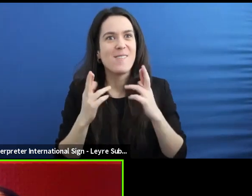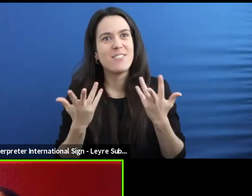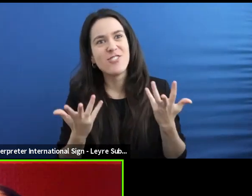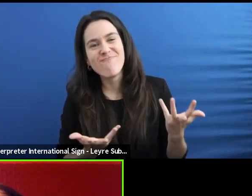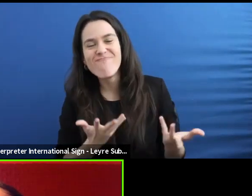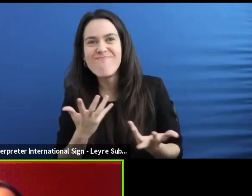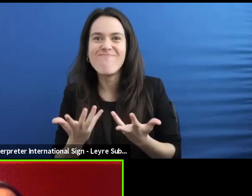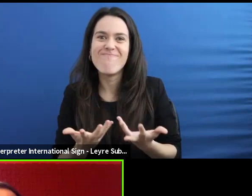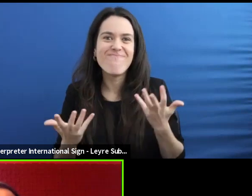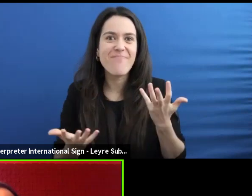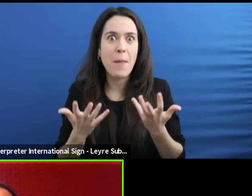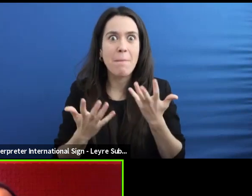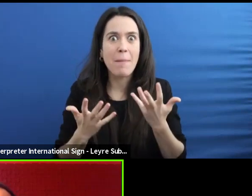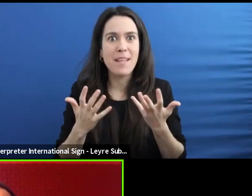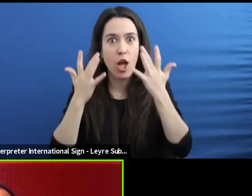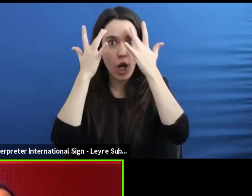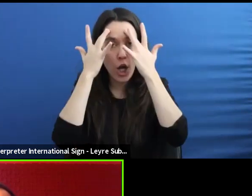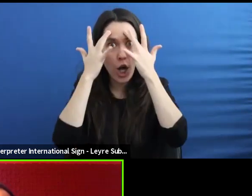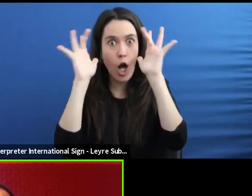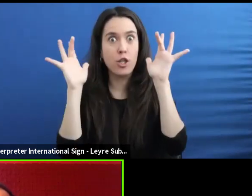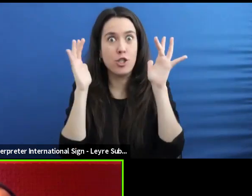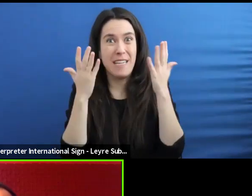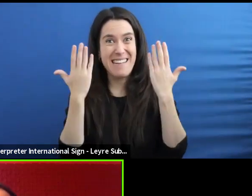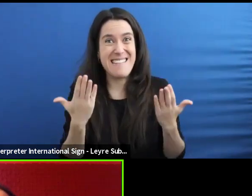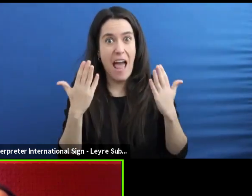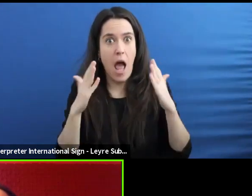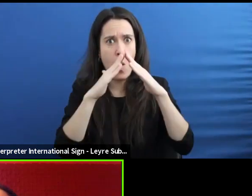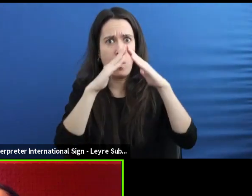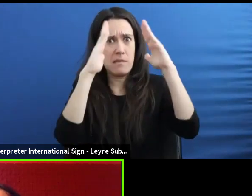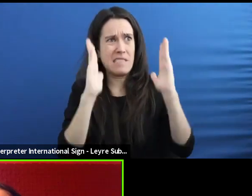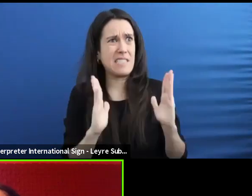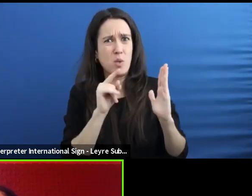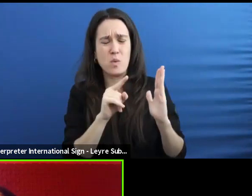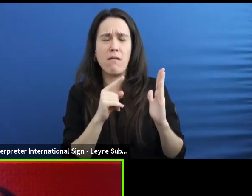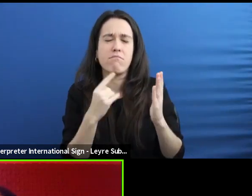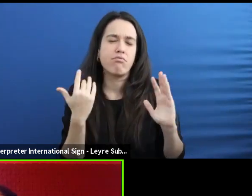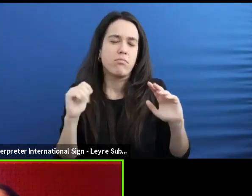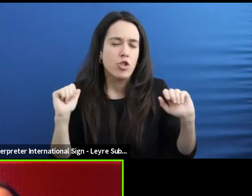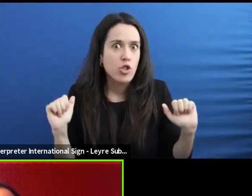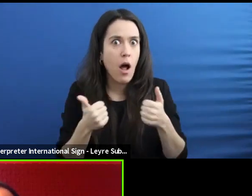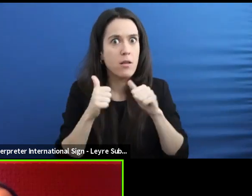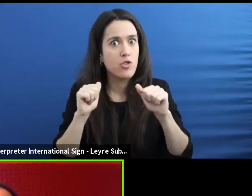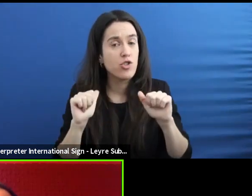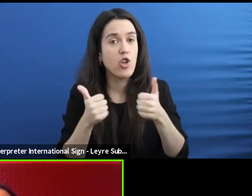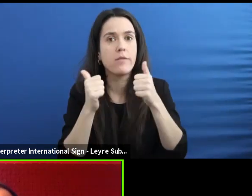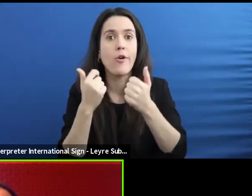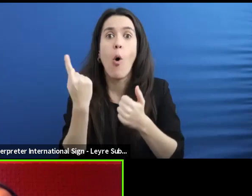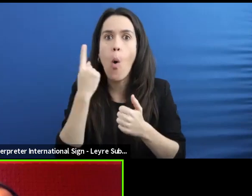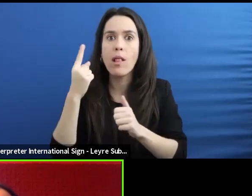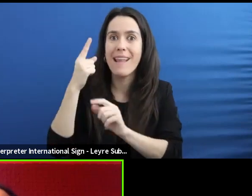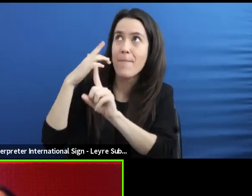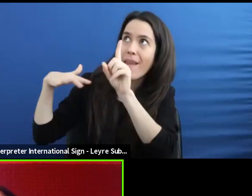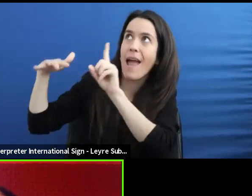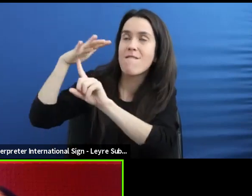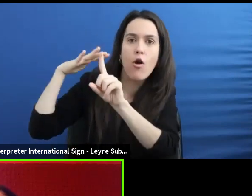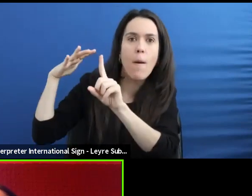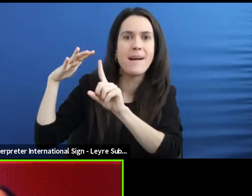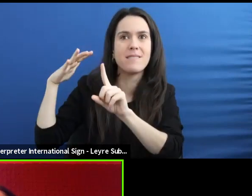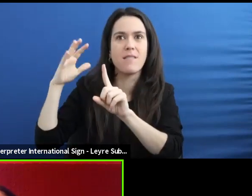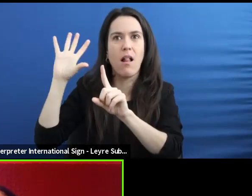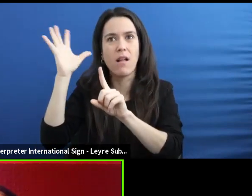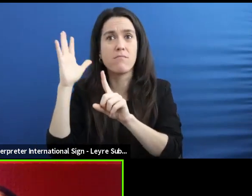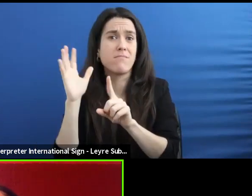that cultural institutions are facing so many challenges. It's not only ecological and environmental issues, it's